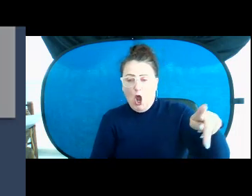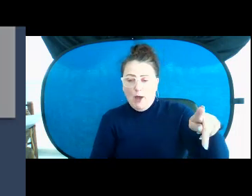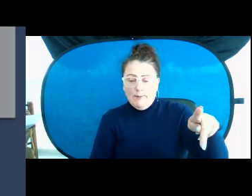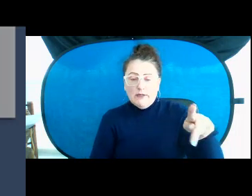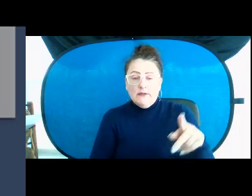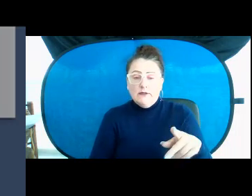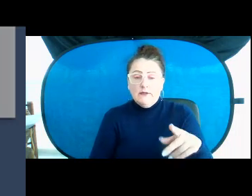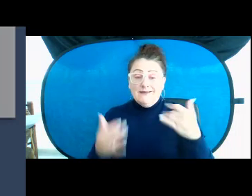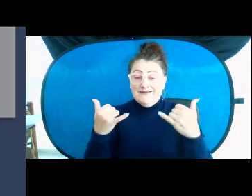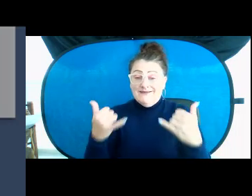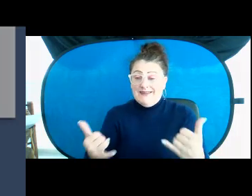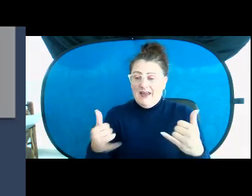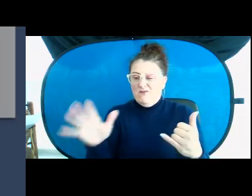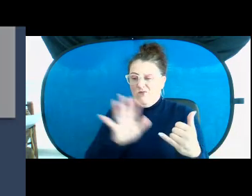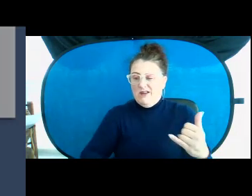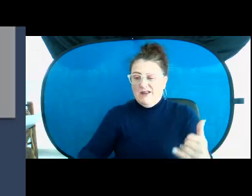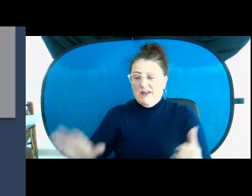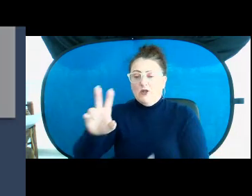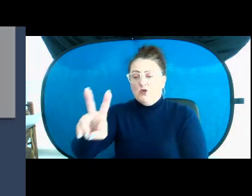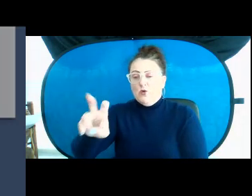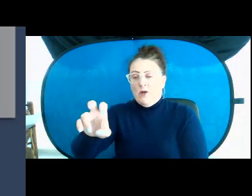approximately $236 million.